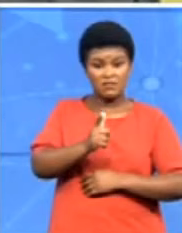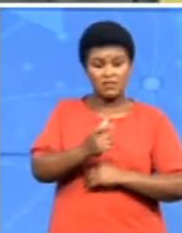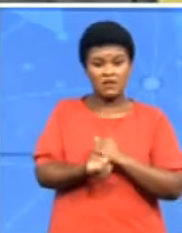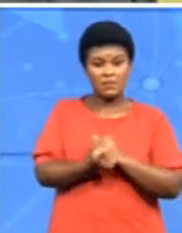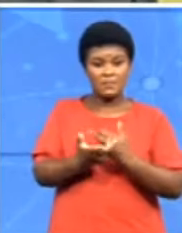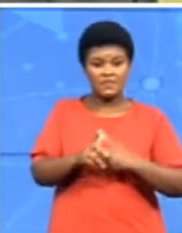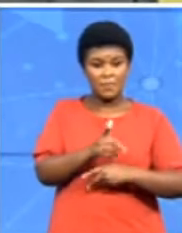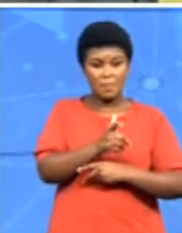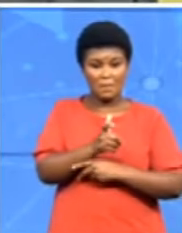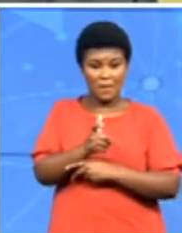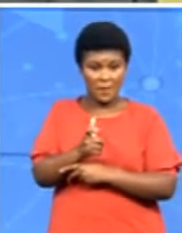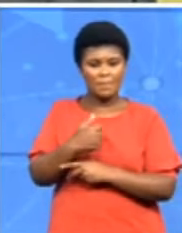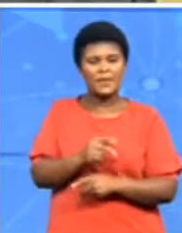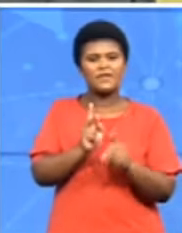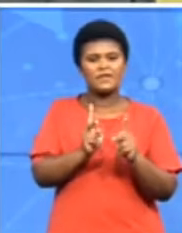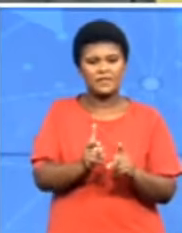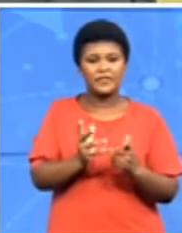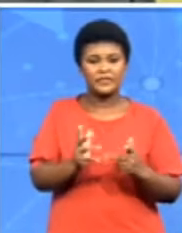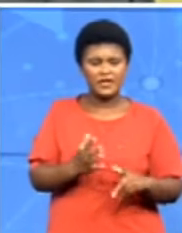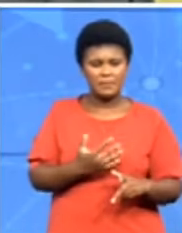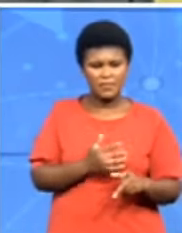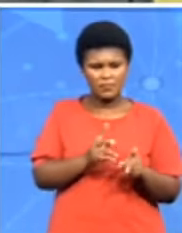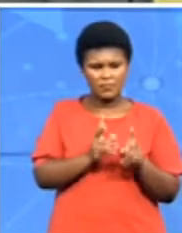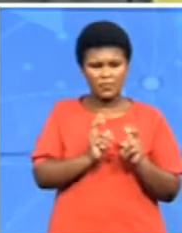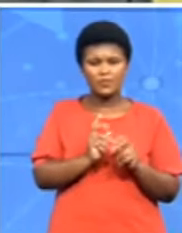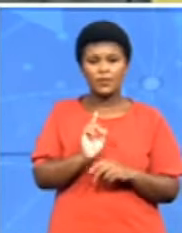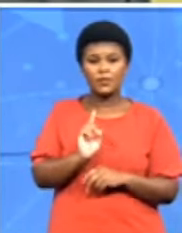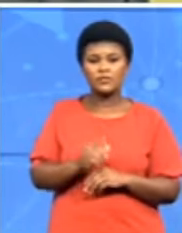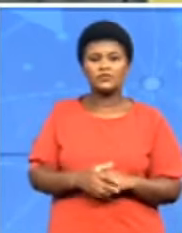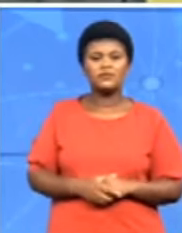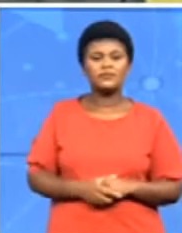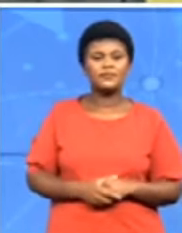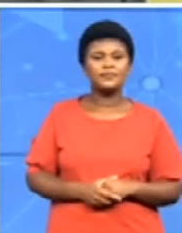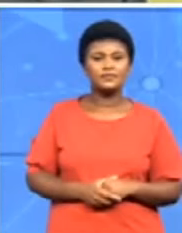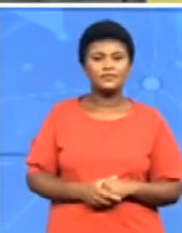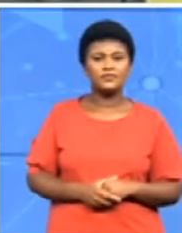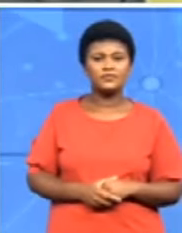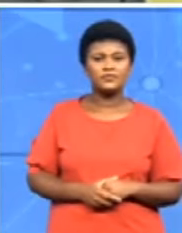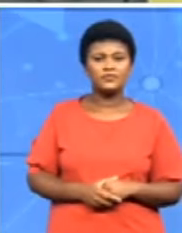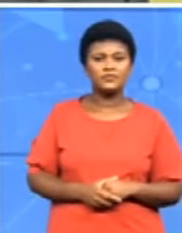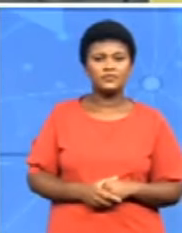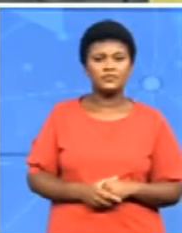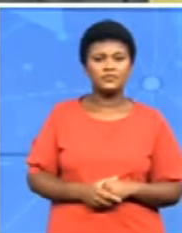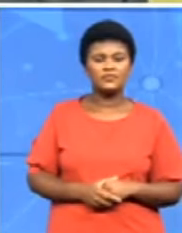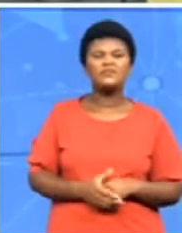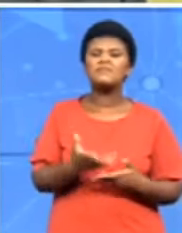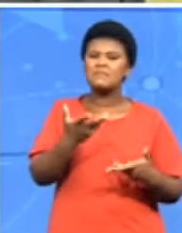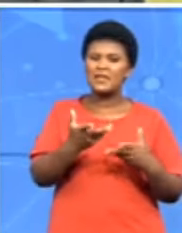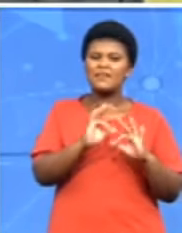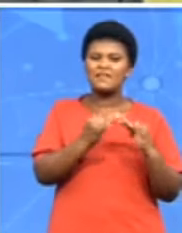a sense that this is occasioned because of the family feud, and the matter is being